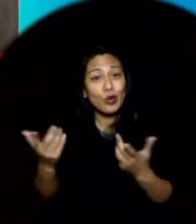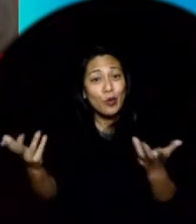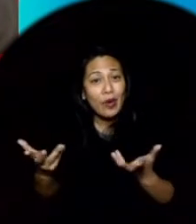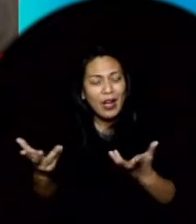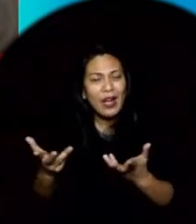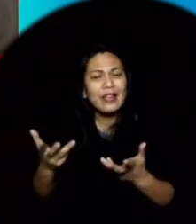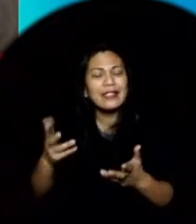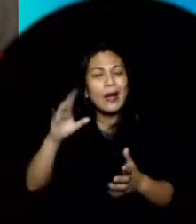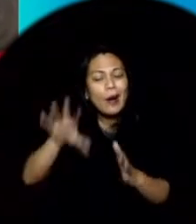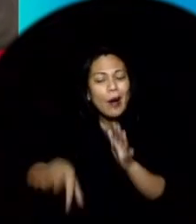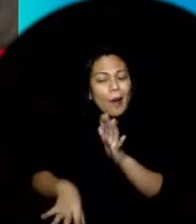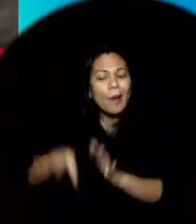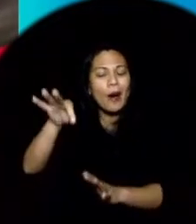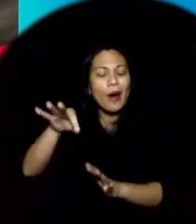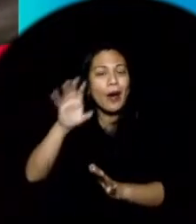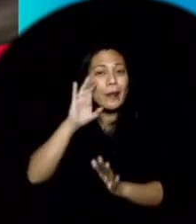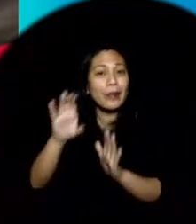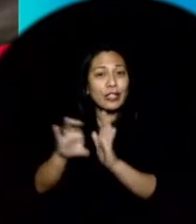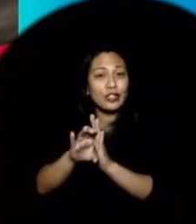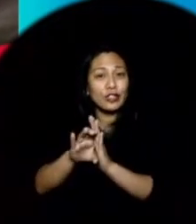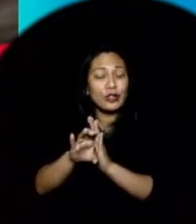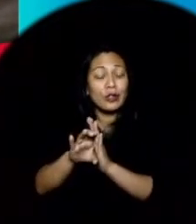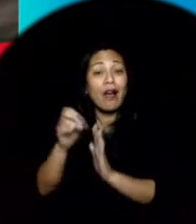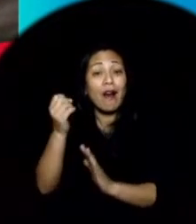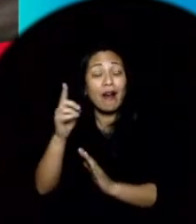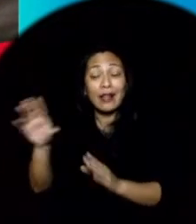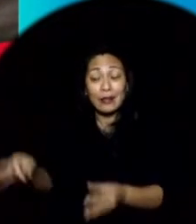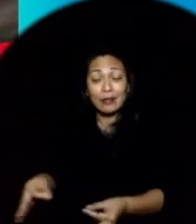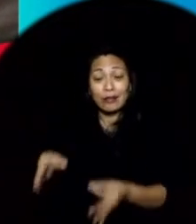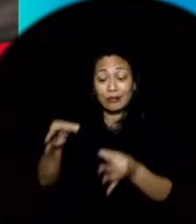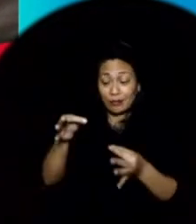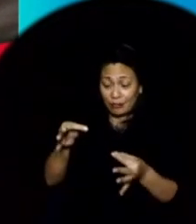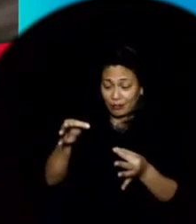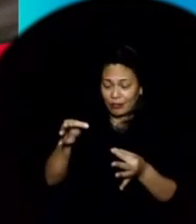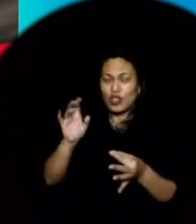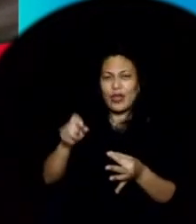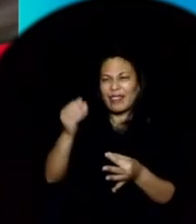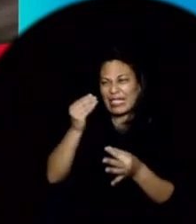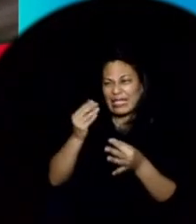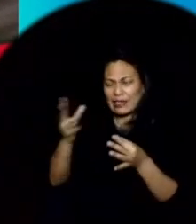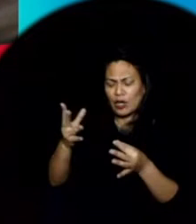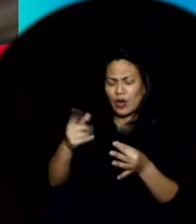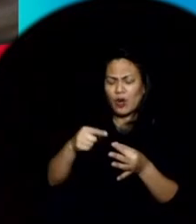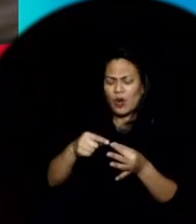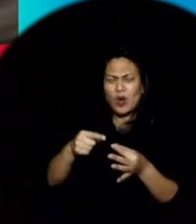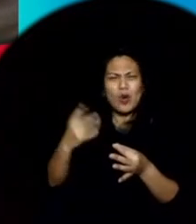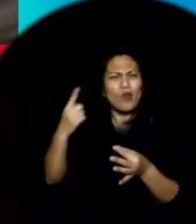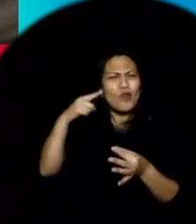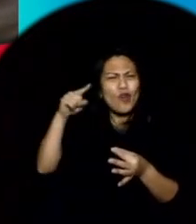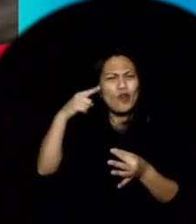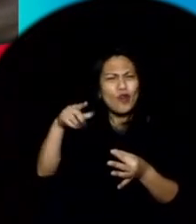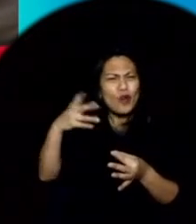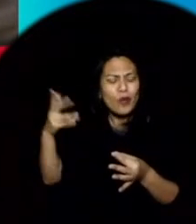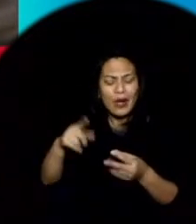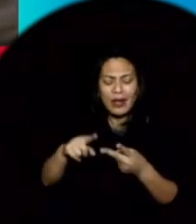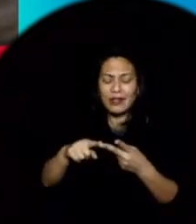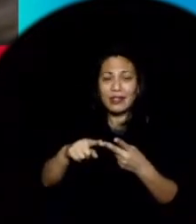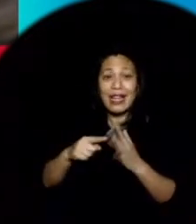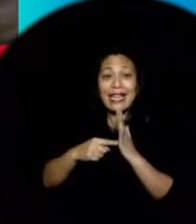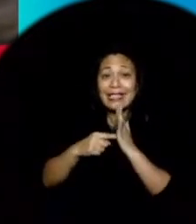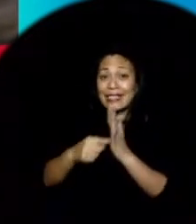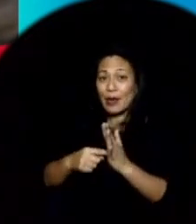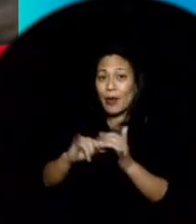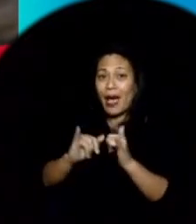you have to tell your partner three things. What the object is used for, then you'll have to demonstrate how you use